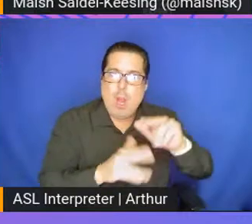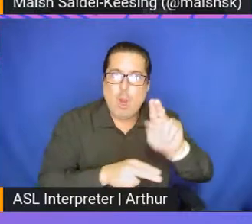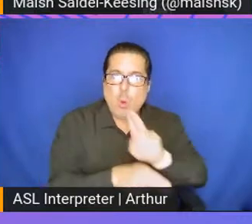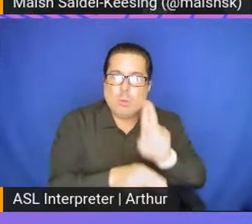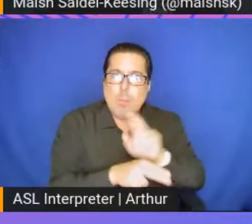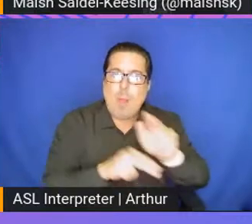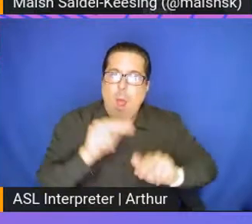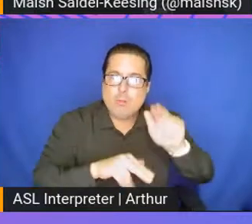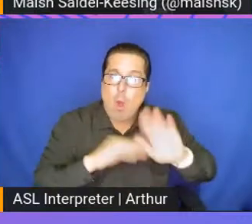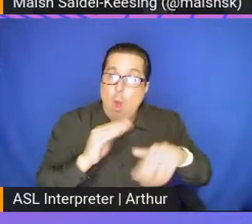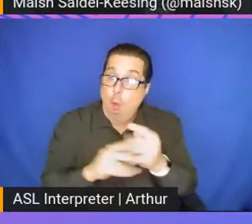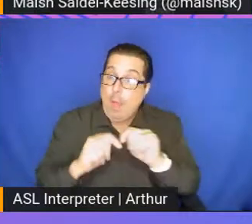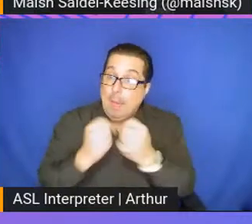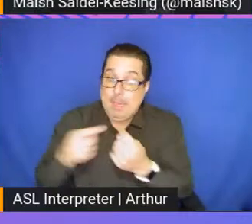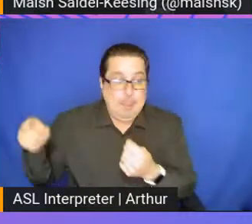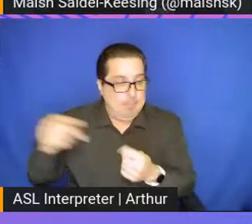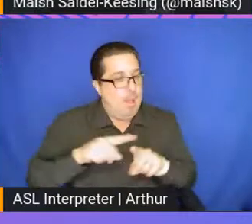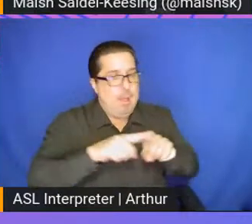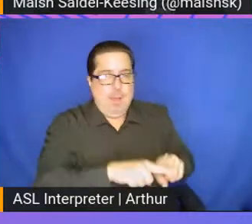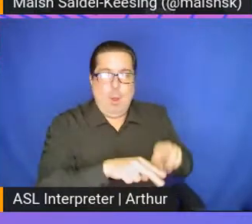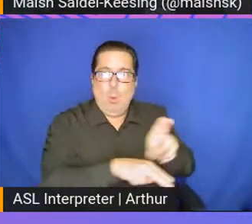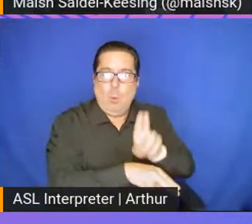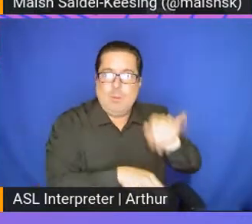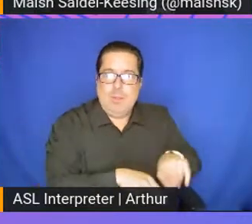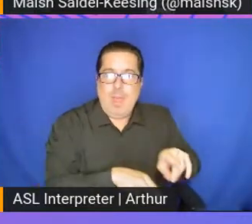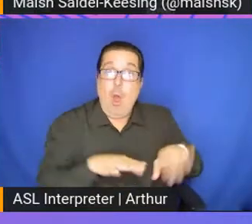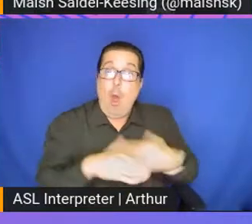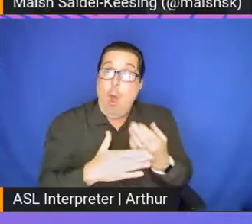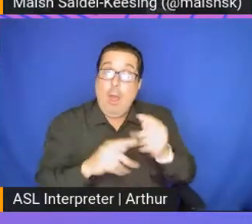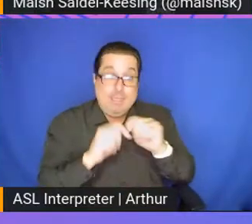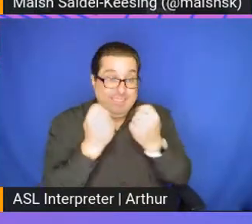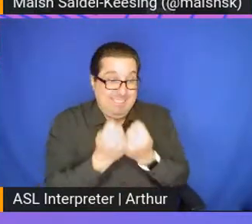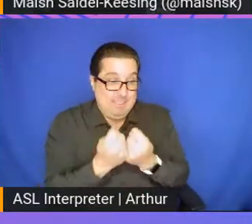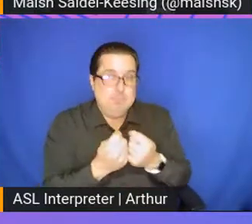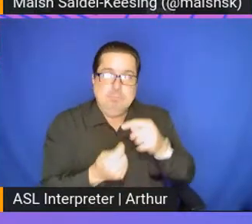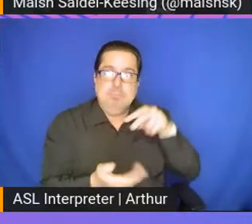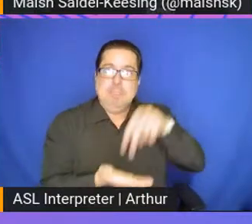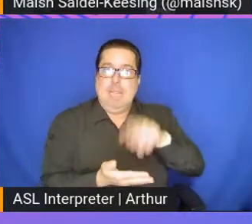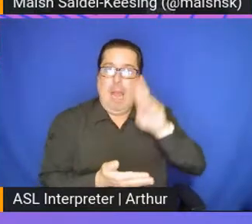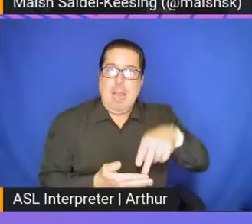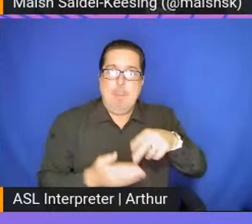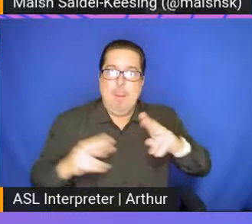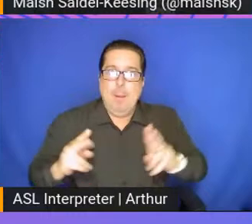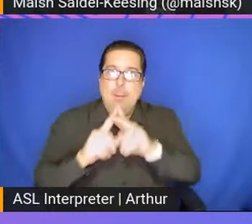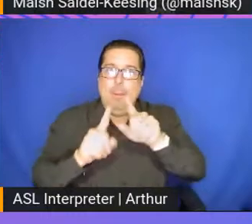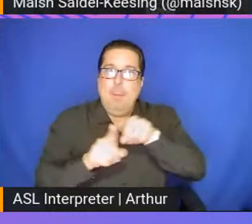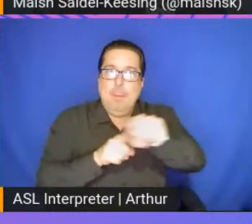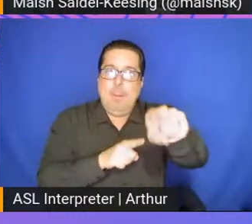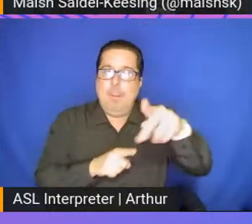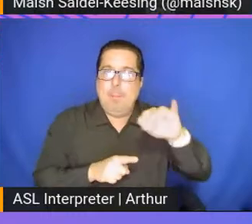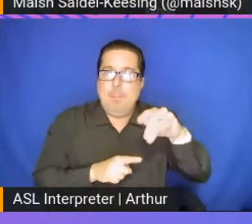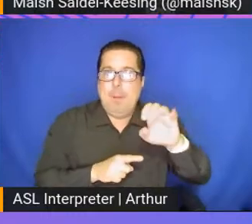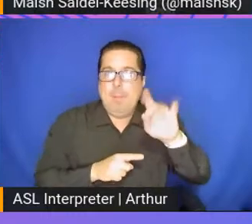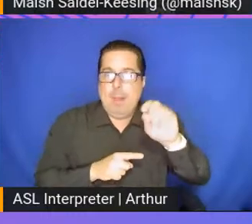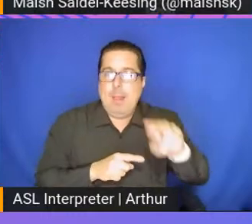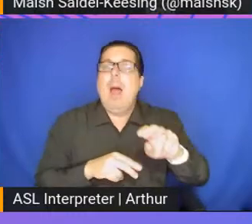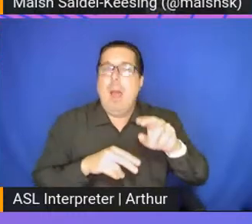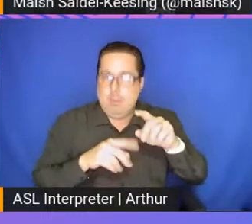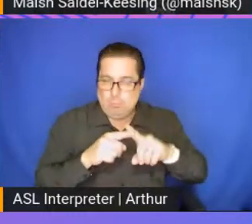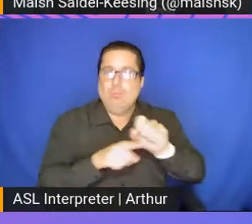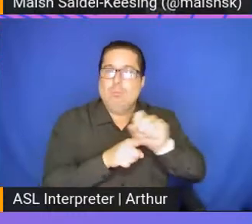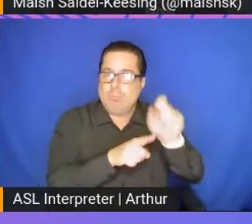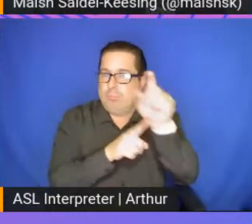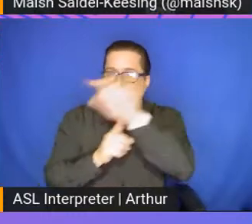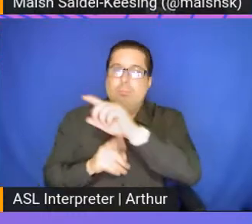all the teams could then use. So now all the teams were able to quickly stand up these pipelines that that manage the deployments all the way through. And